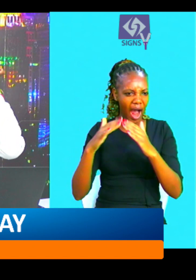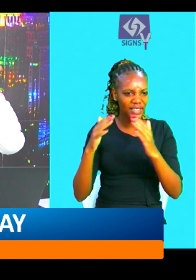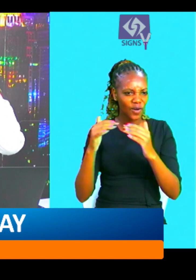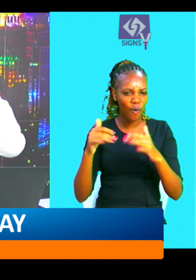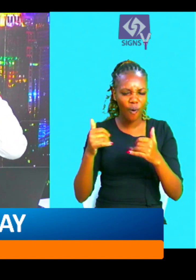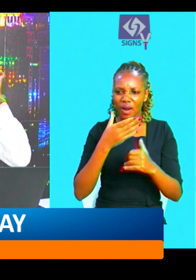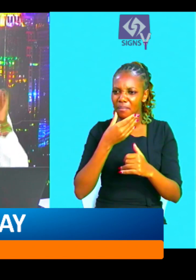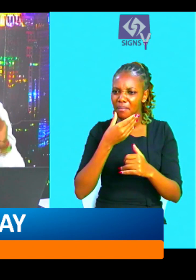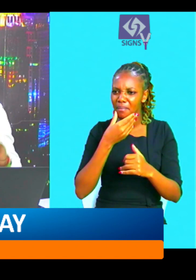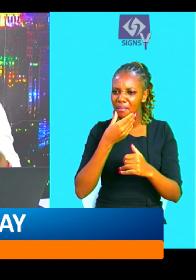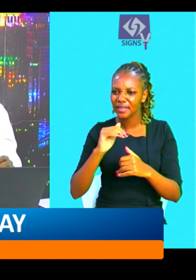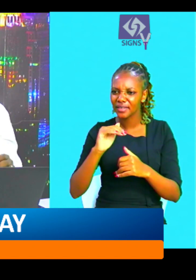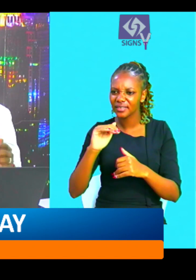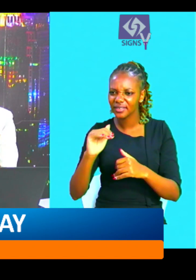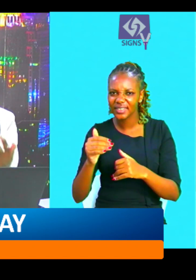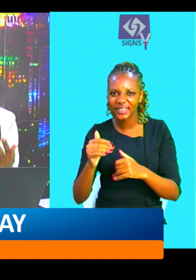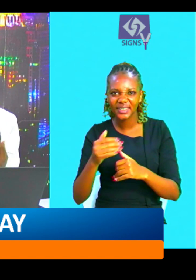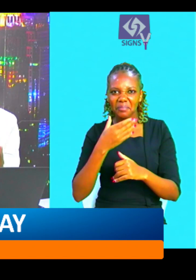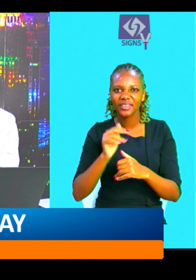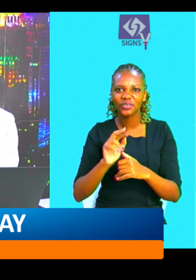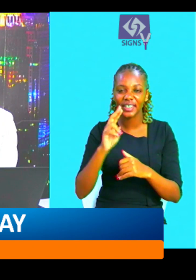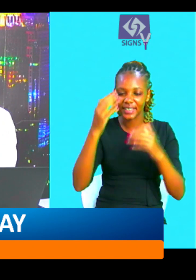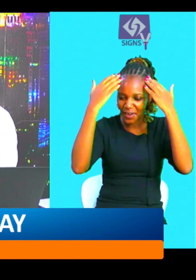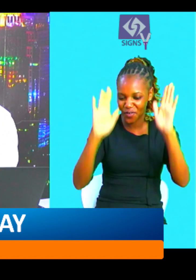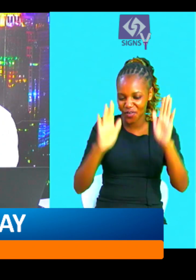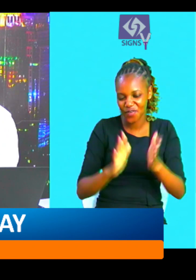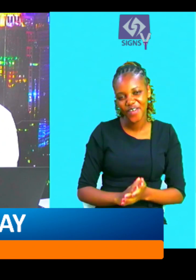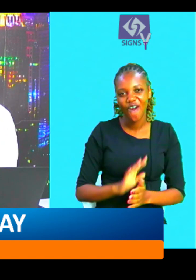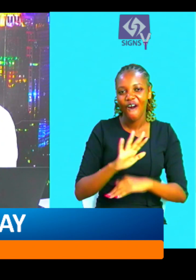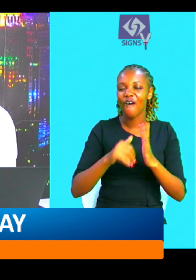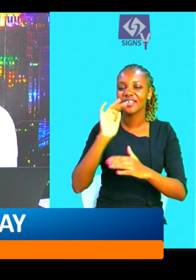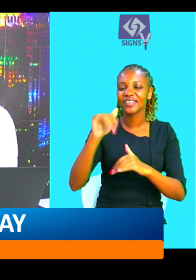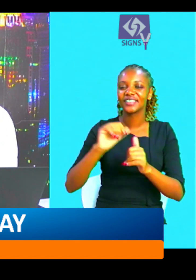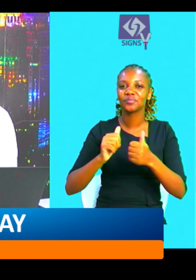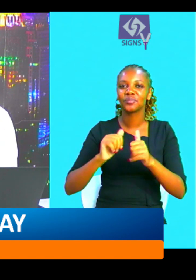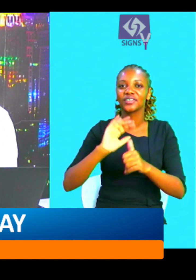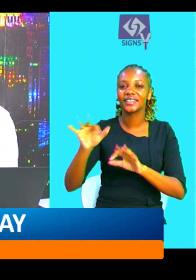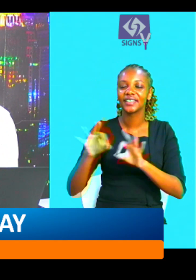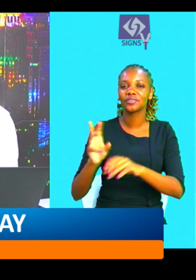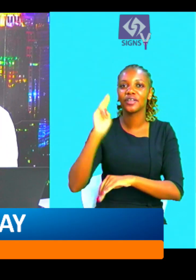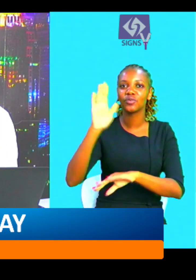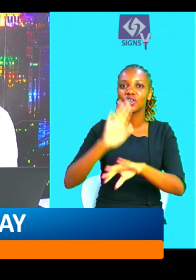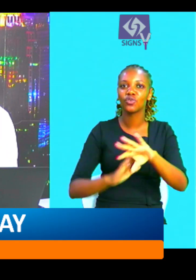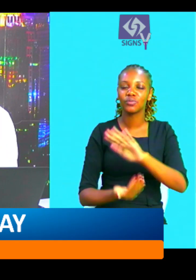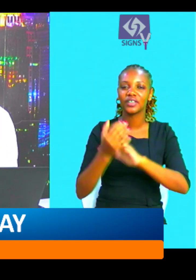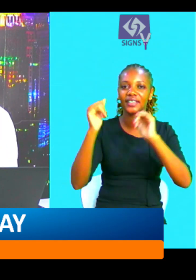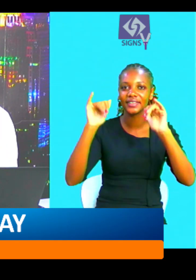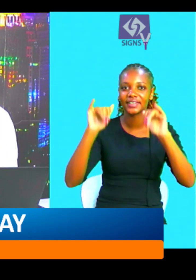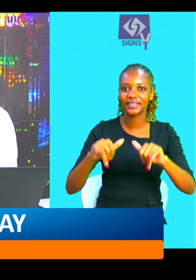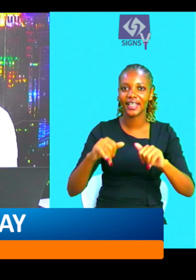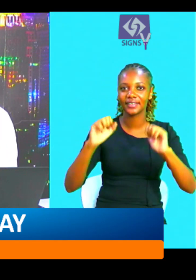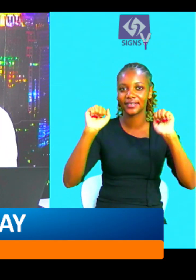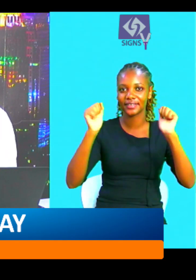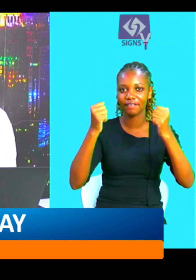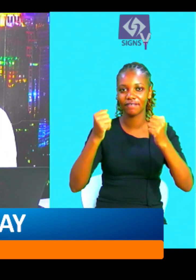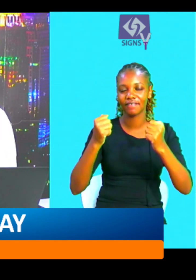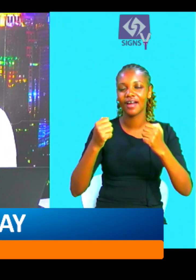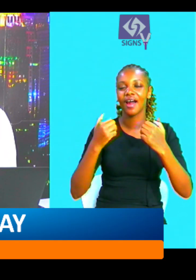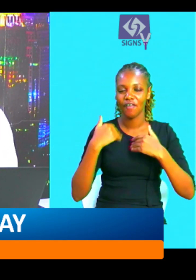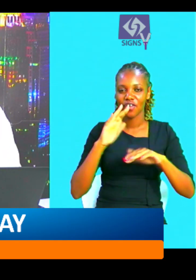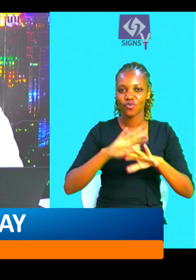my pundit of every other Monday, Johnson Kasanga. We say keep it Science TV, as later on in the day more news is coming your